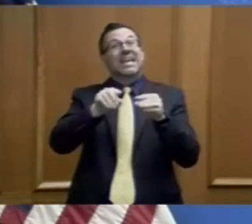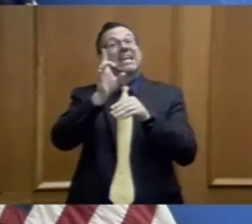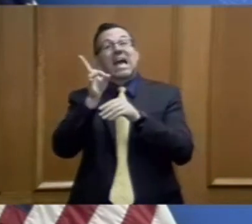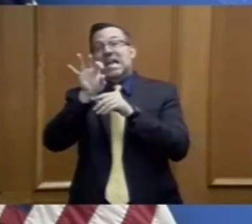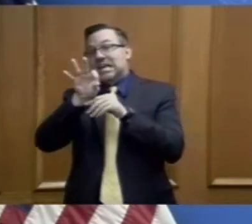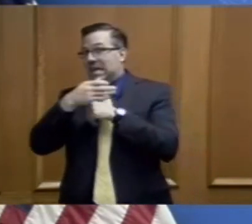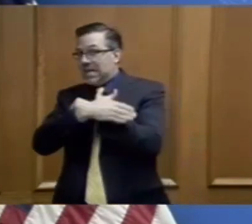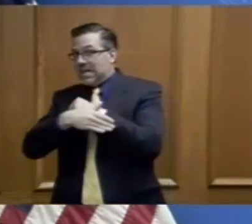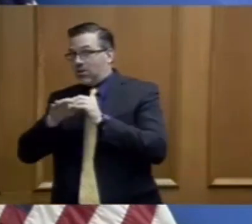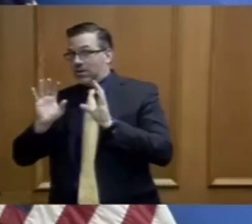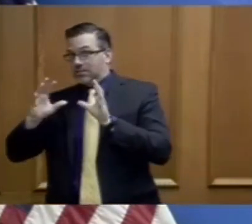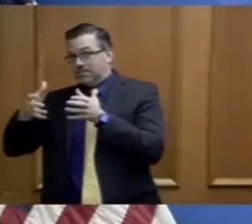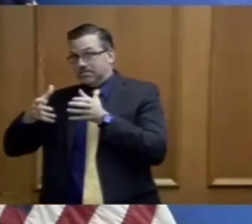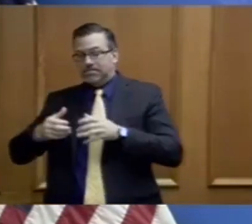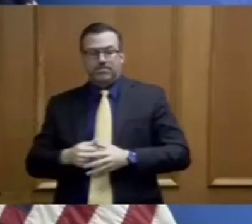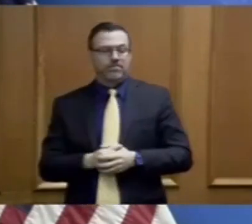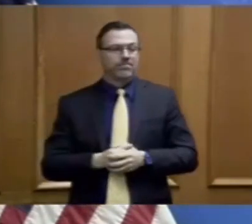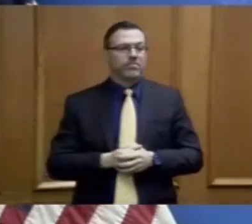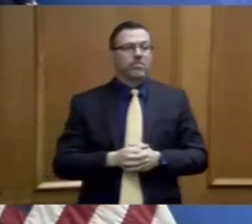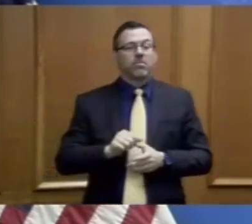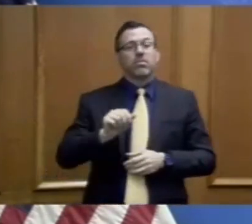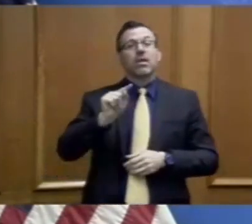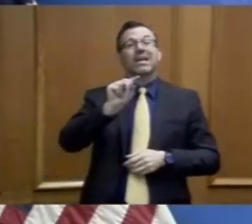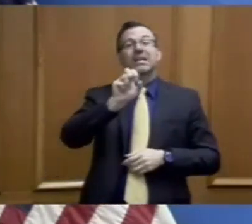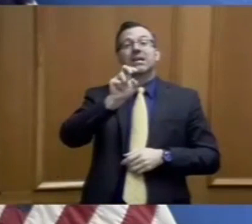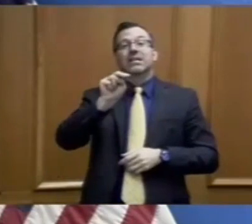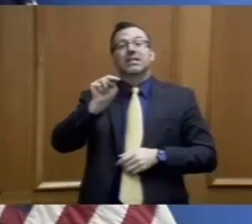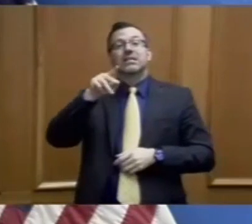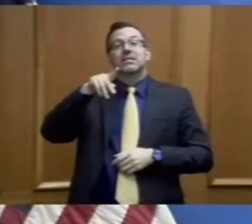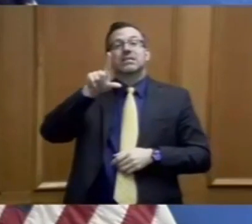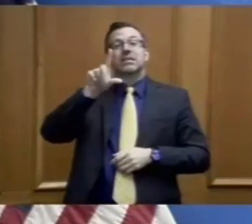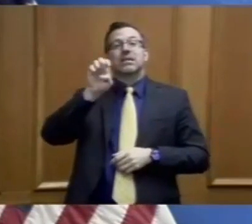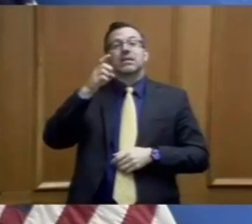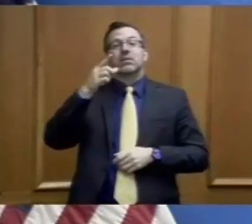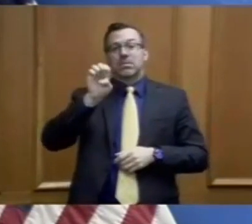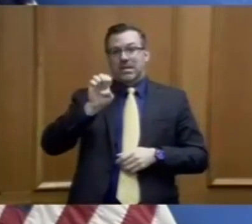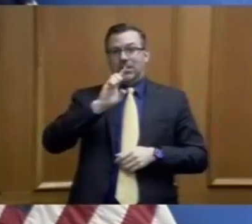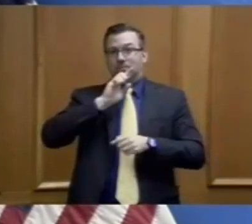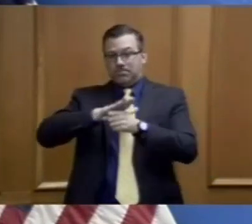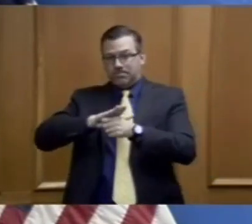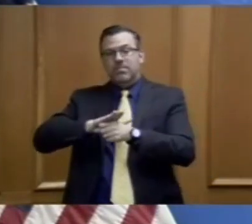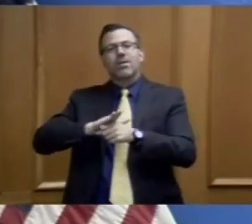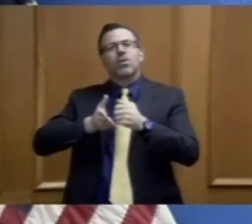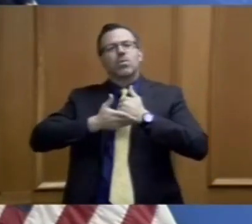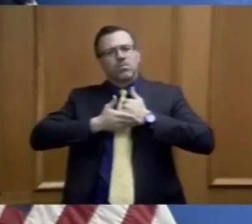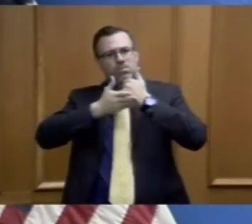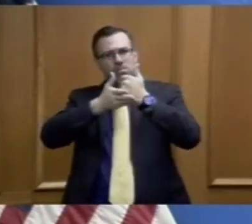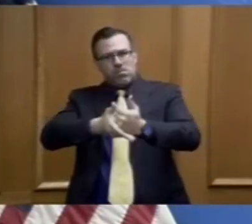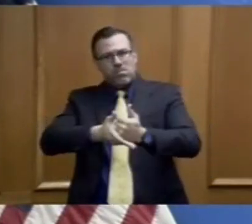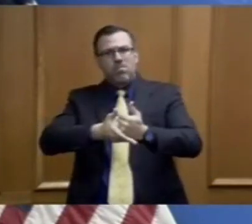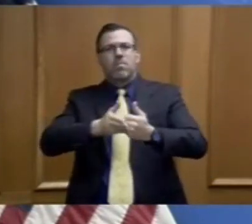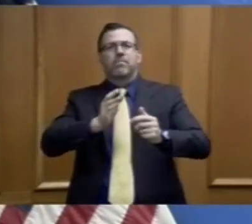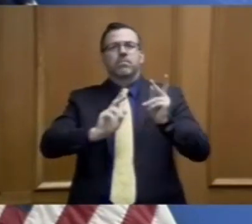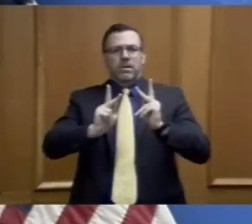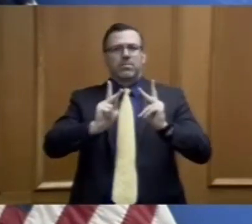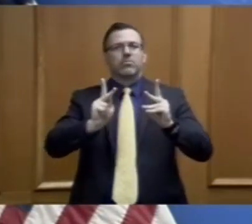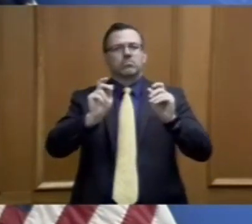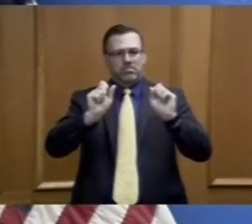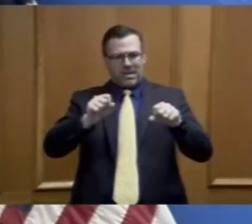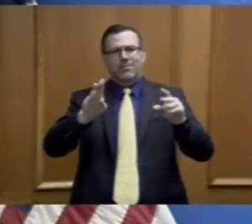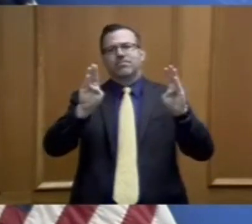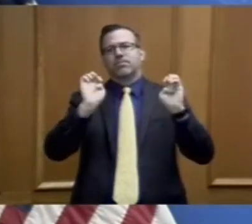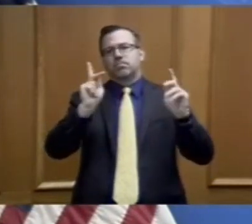The Tennessee Pledge is our commitment to help Tennesseans get back to work in a safe environment and restore